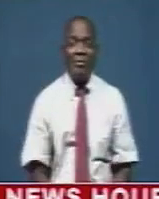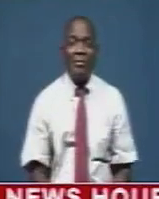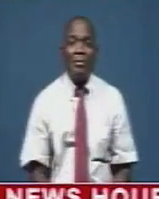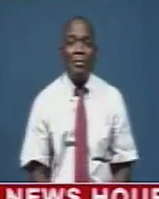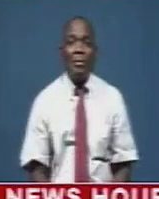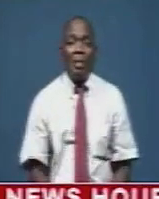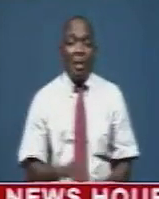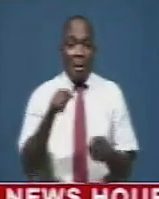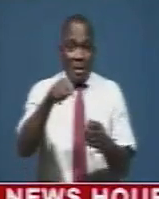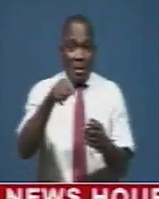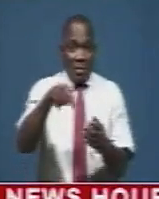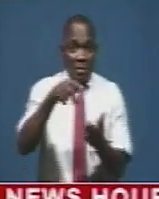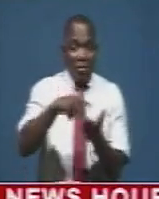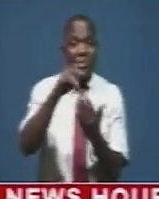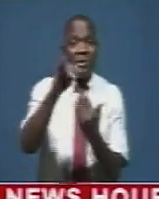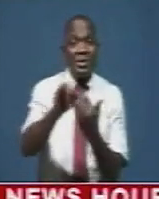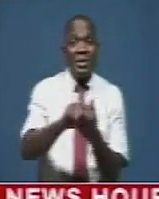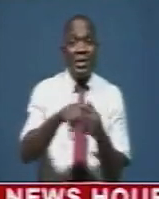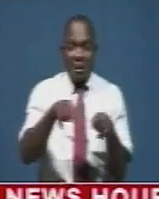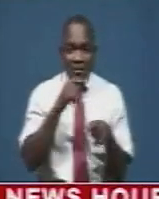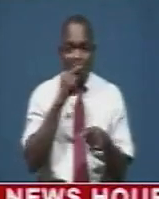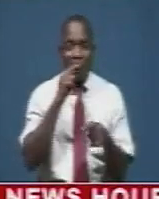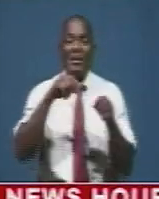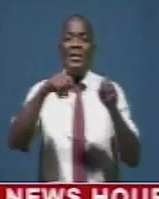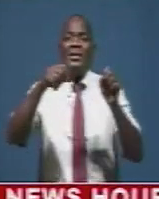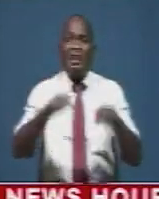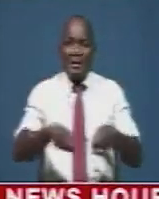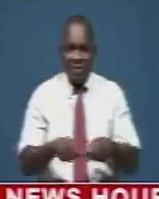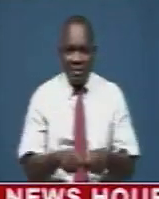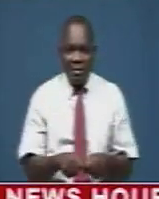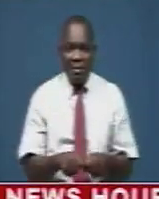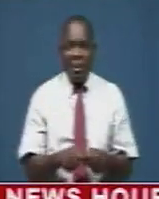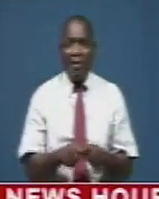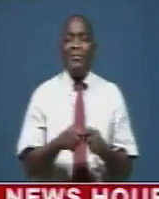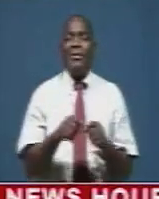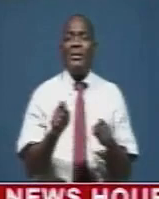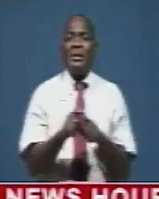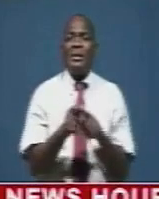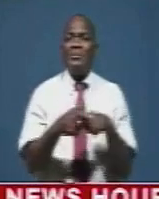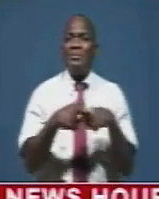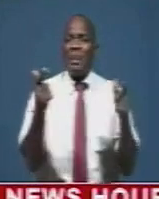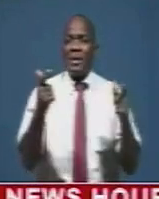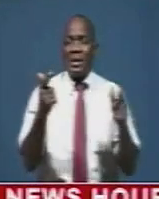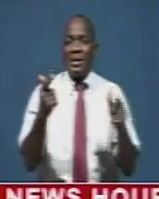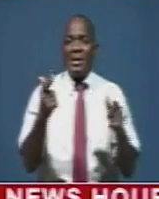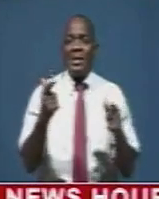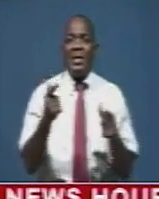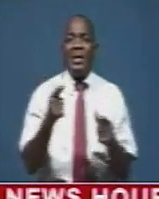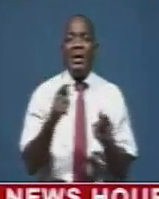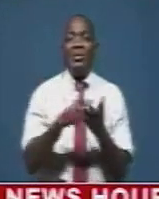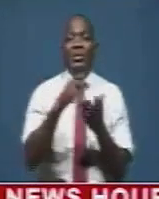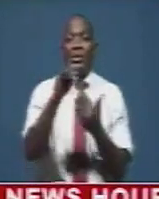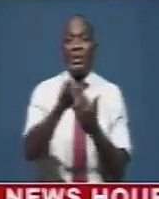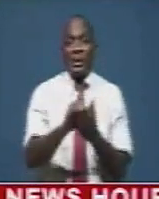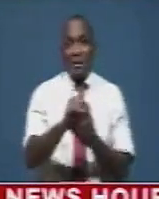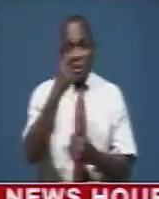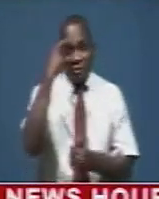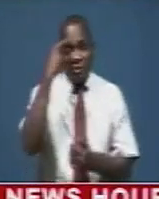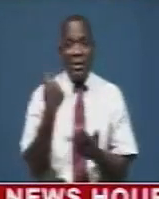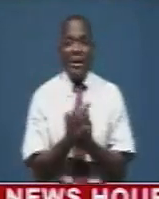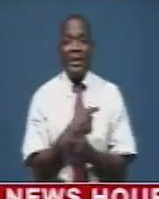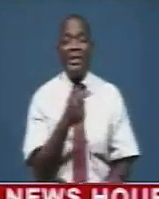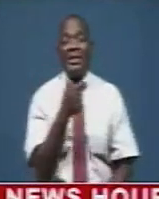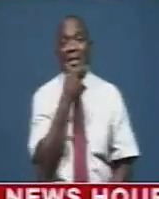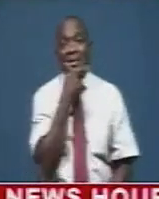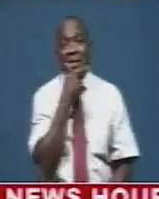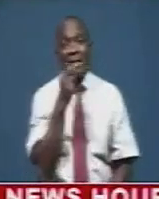This project, Mr. President, has the potential to be amongst your greatest legacies for Ghana. President Akufo-Addo